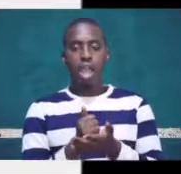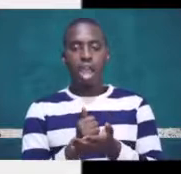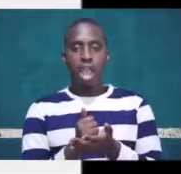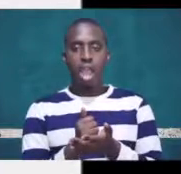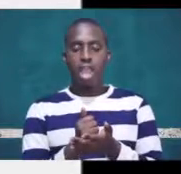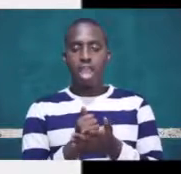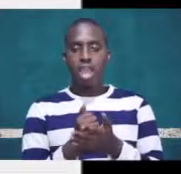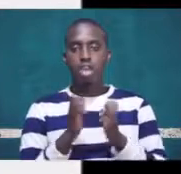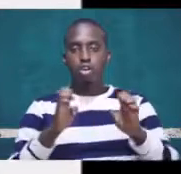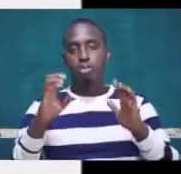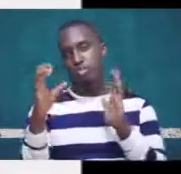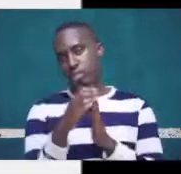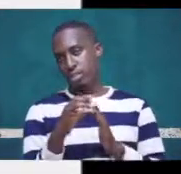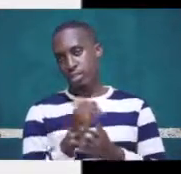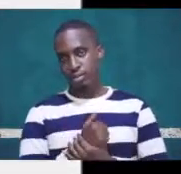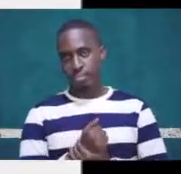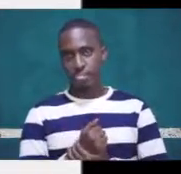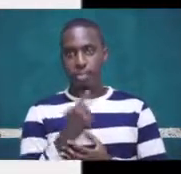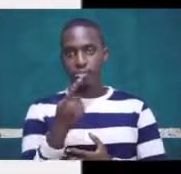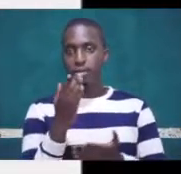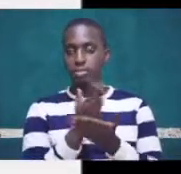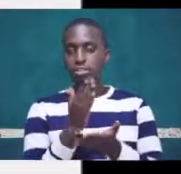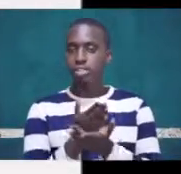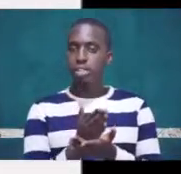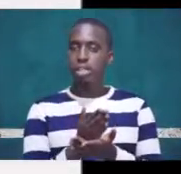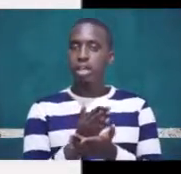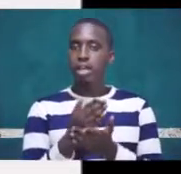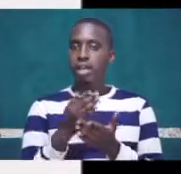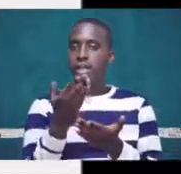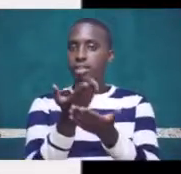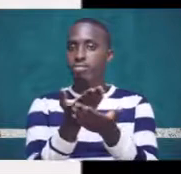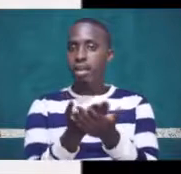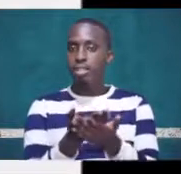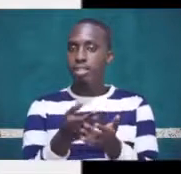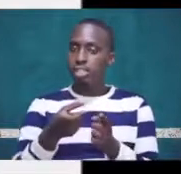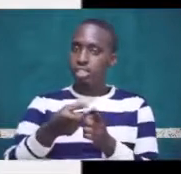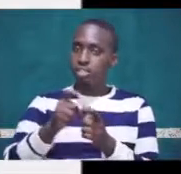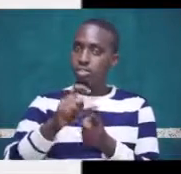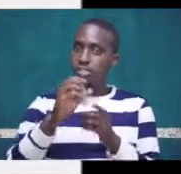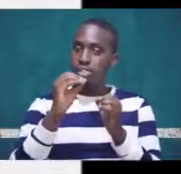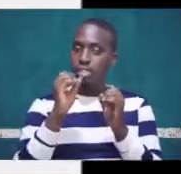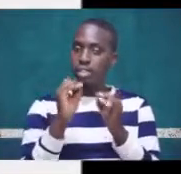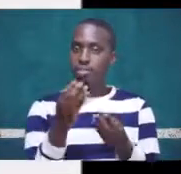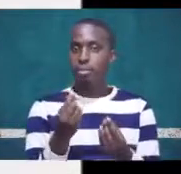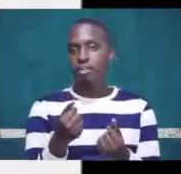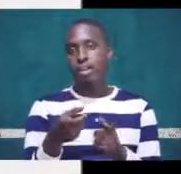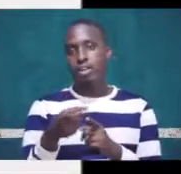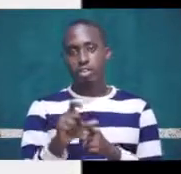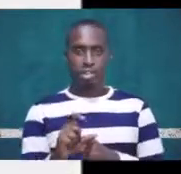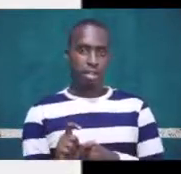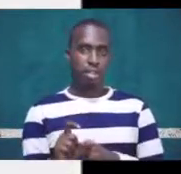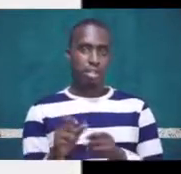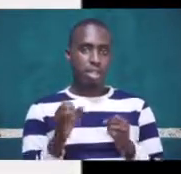in this case, the demand for these goods will increase when prices increase.